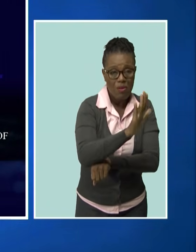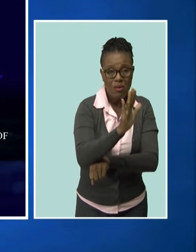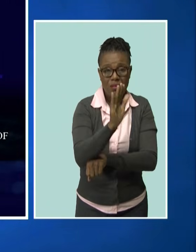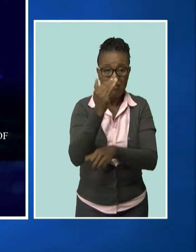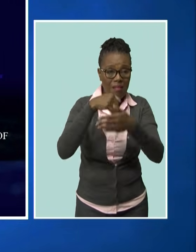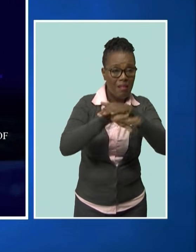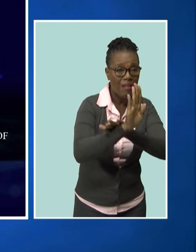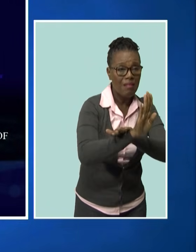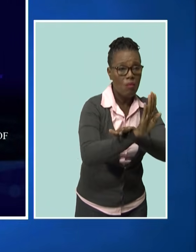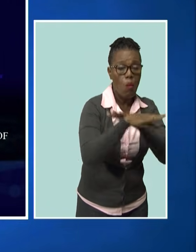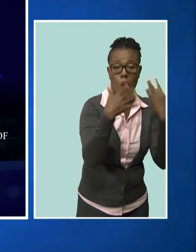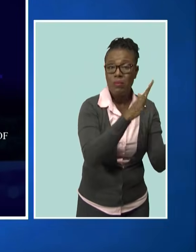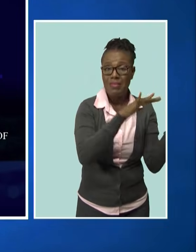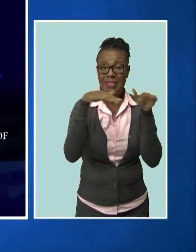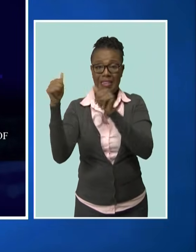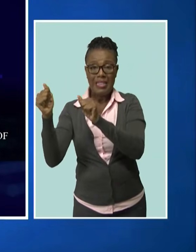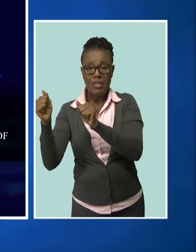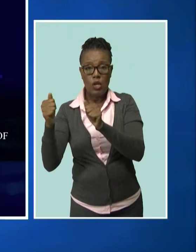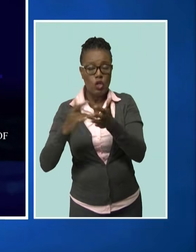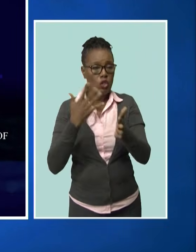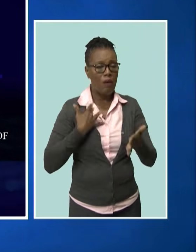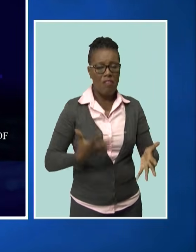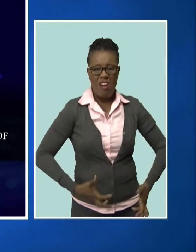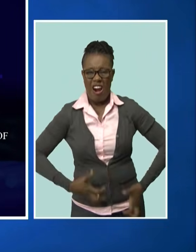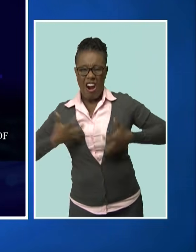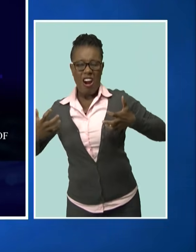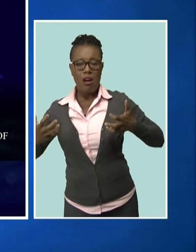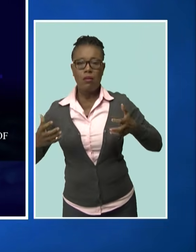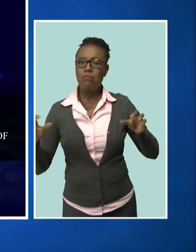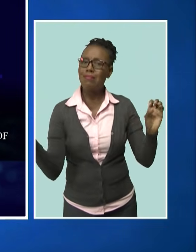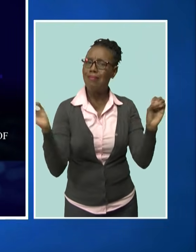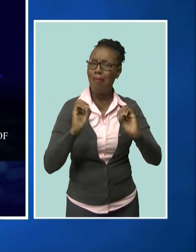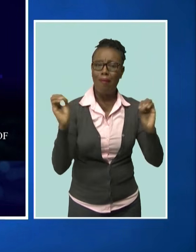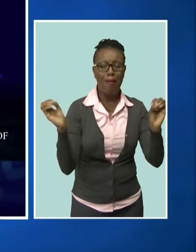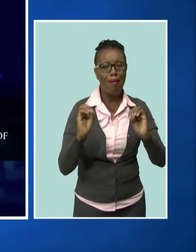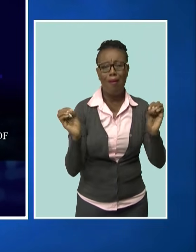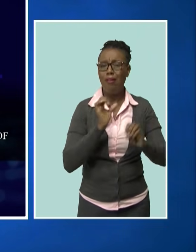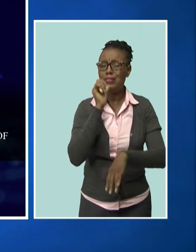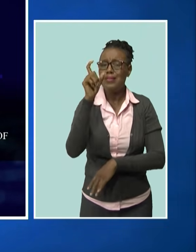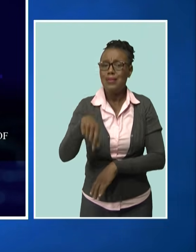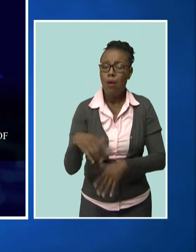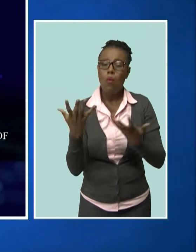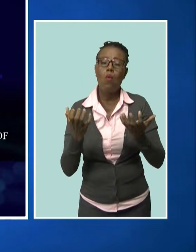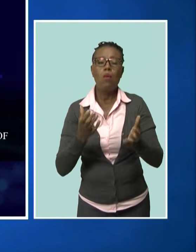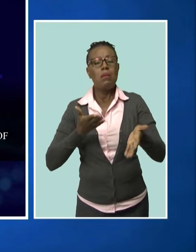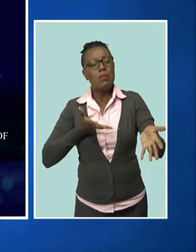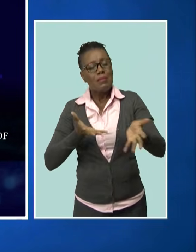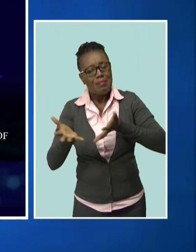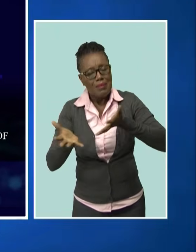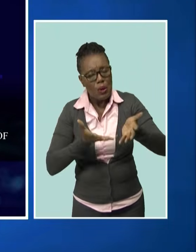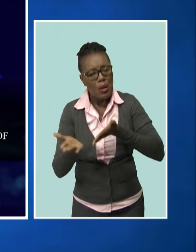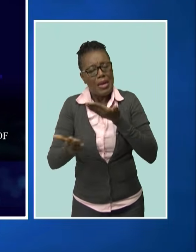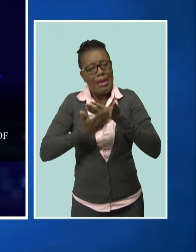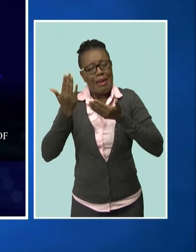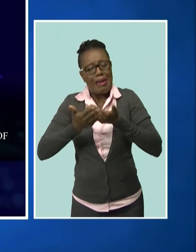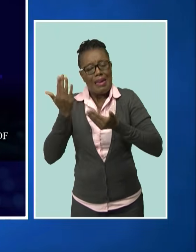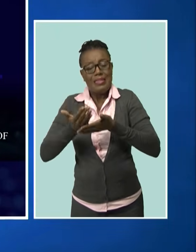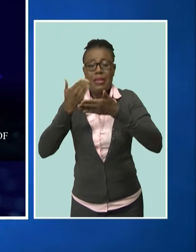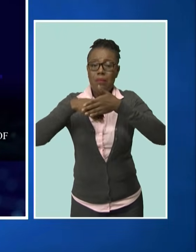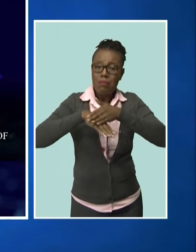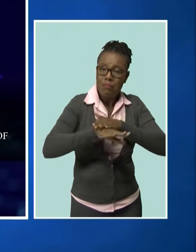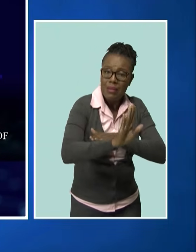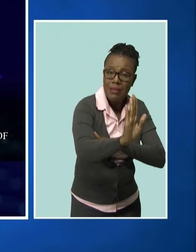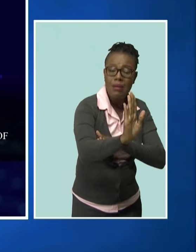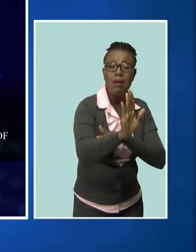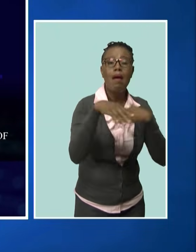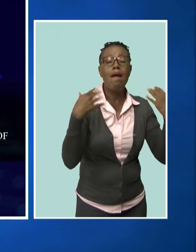are really appealing for cooperation so that they can have easy access in and out as